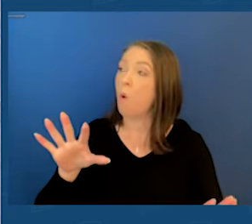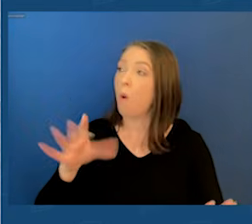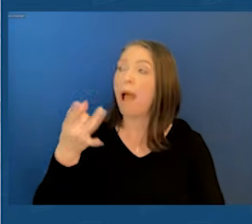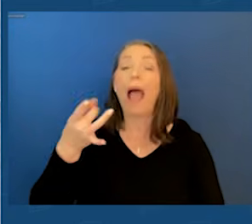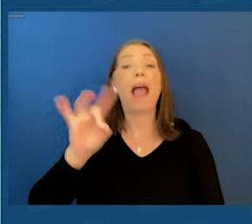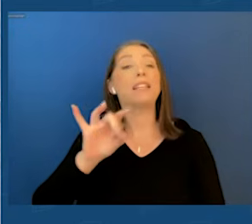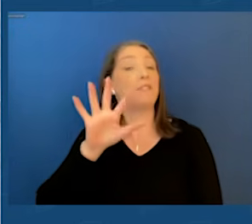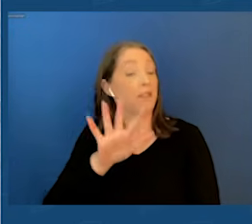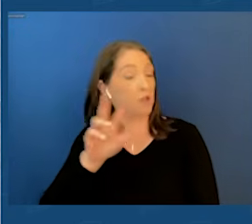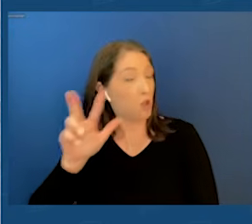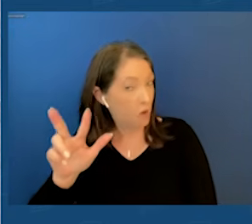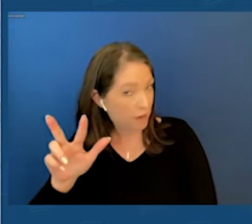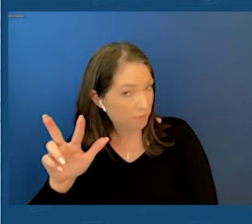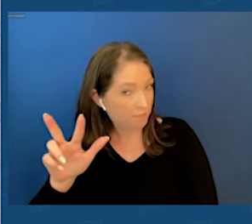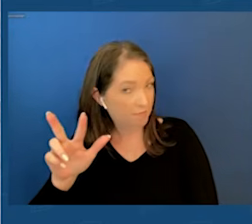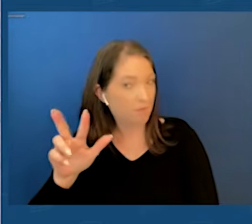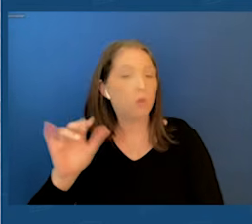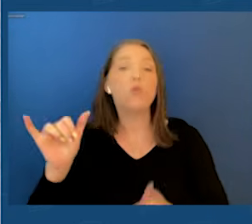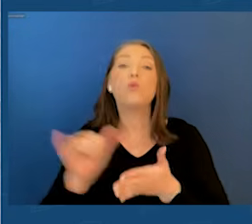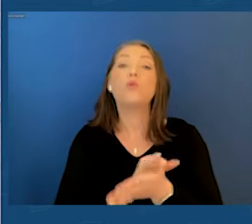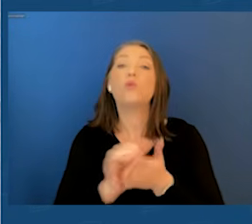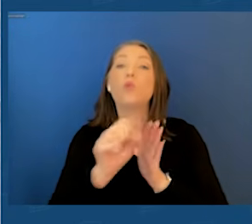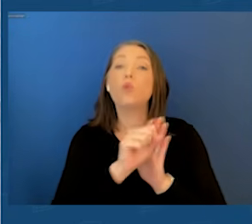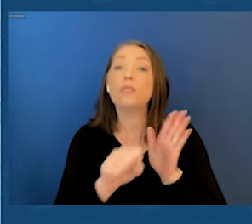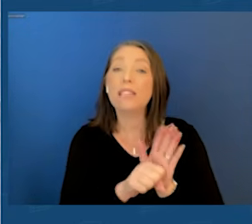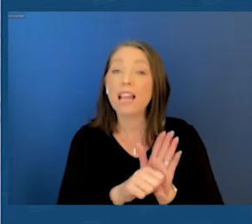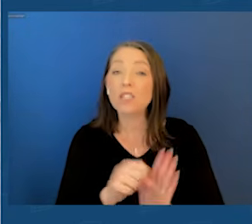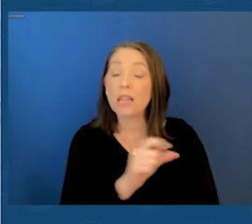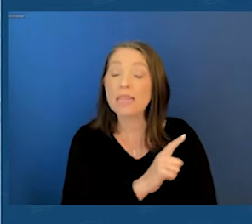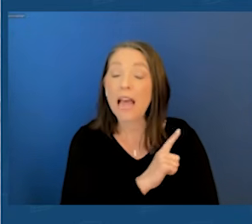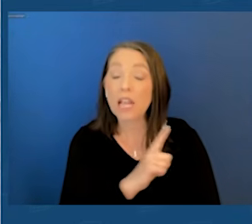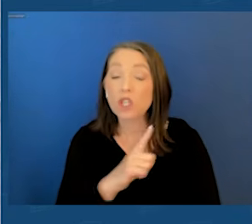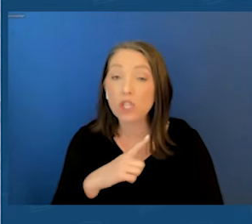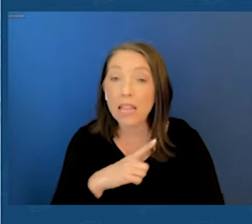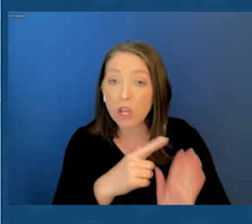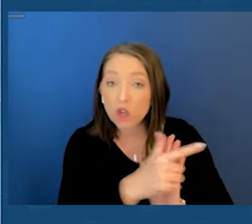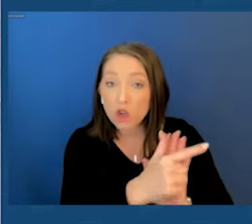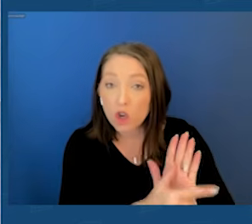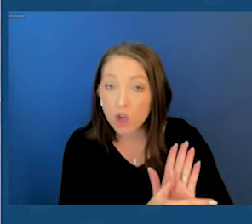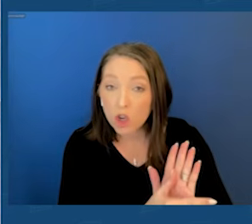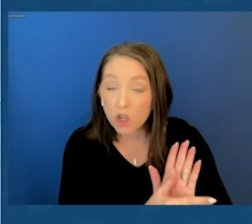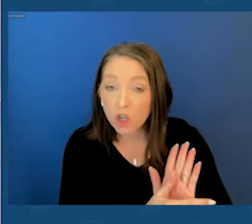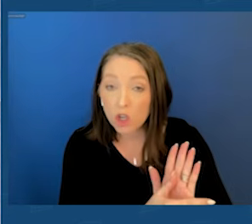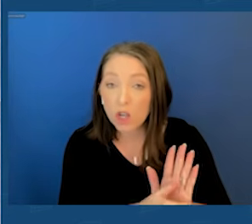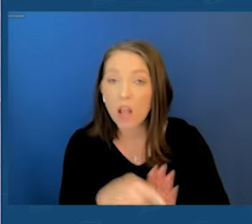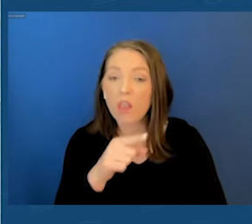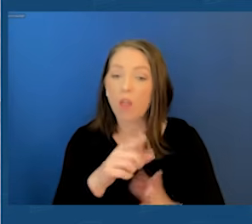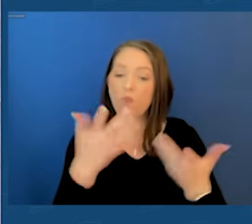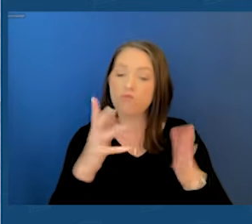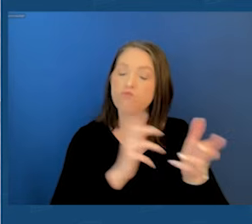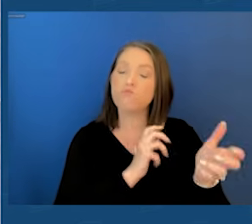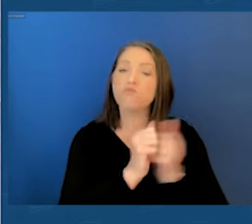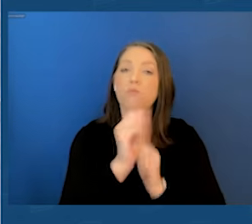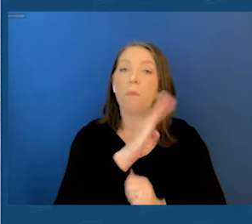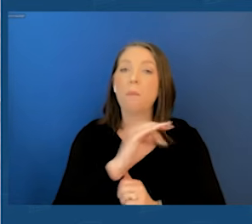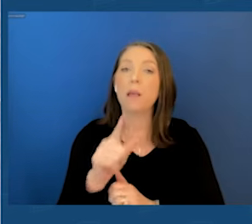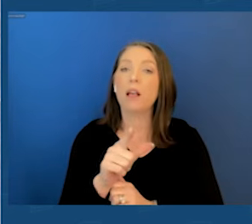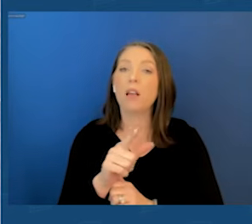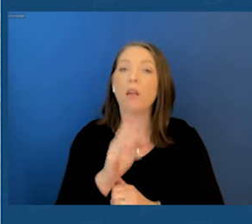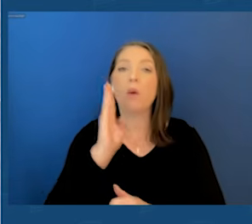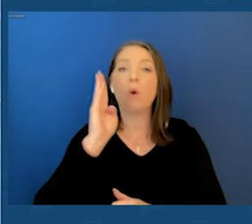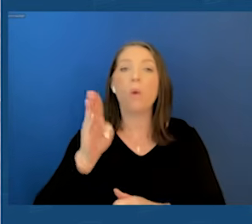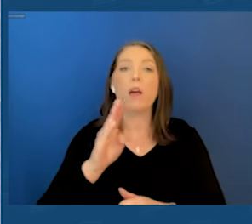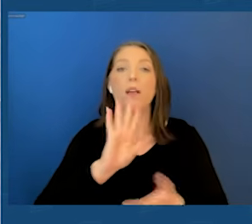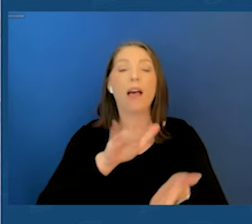1853, the New York State Legislature passed a bill saying that they're going to put Central Park up